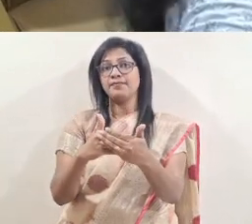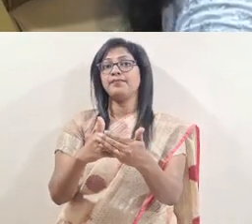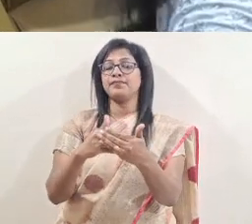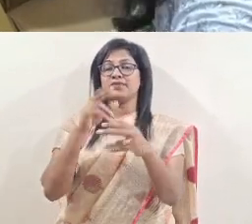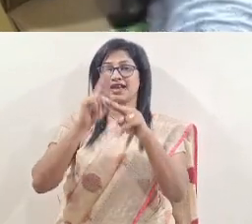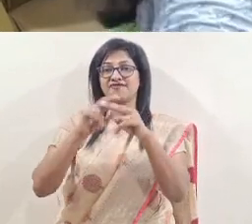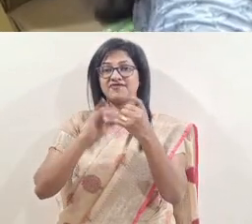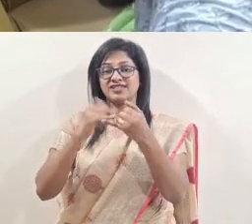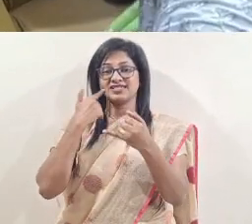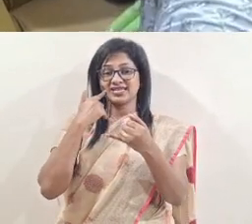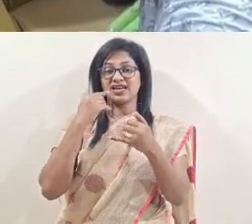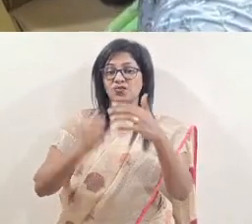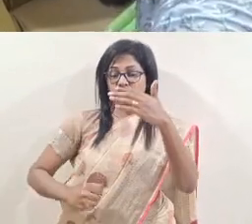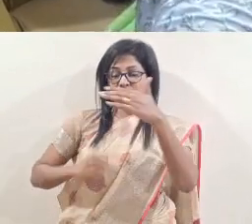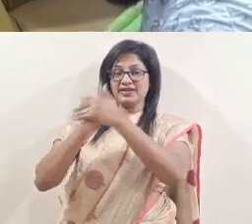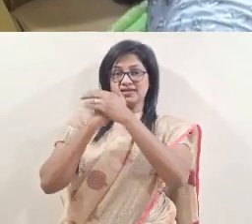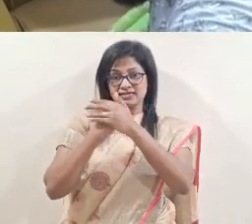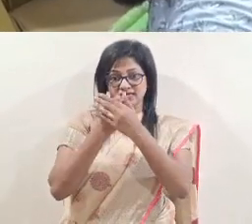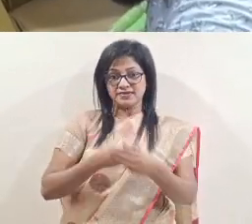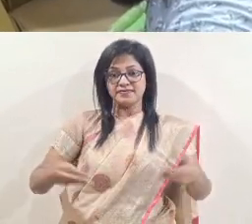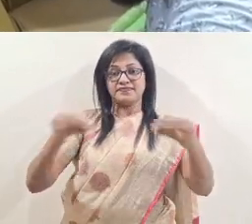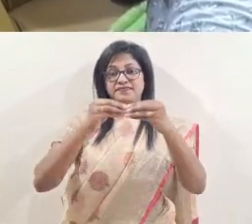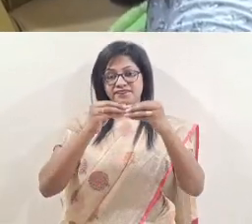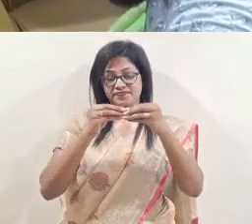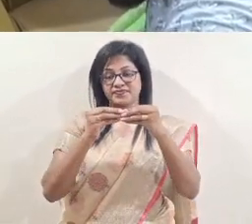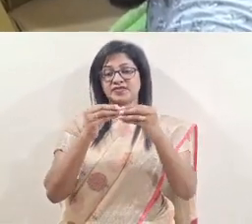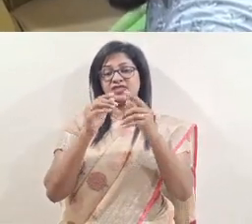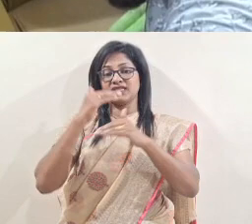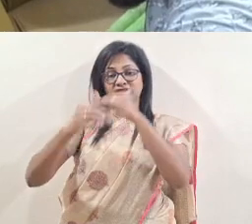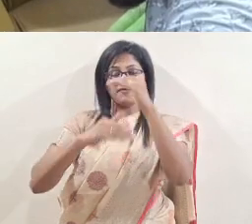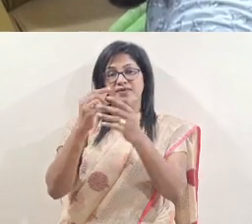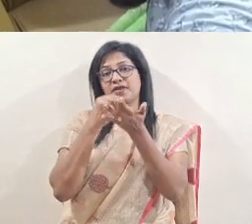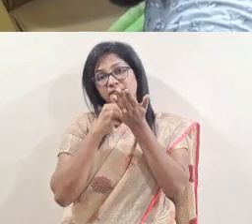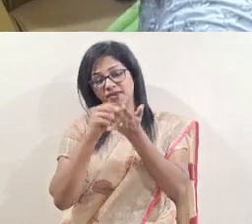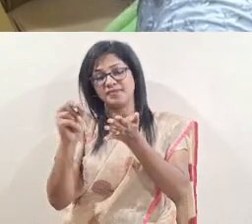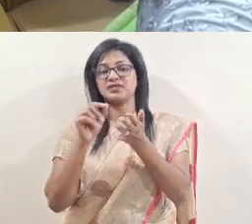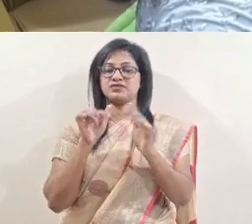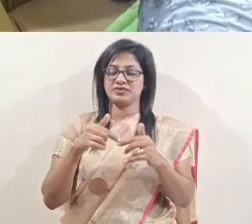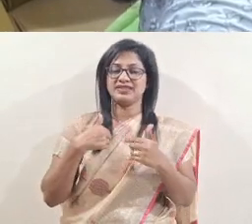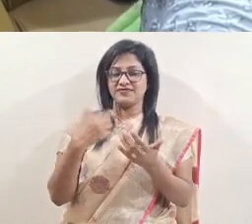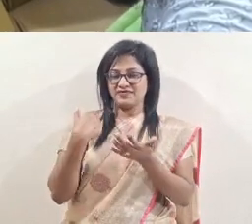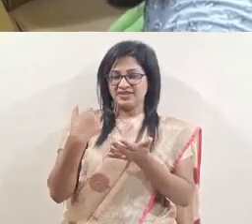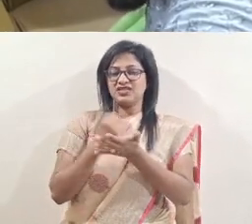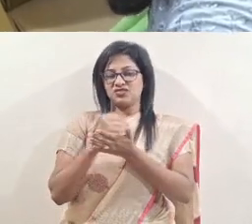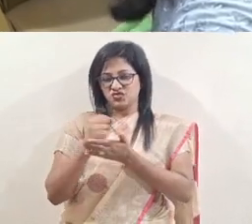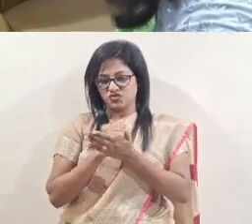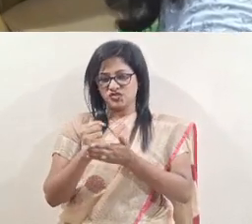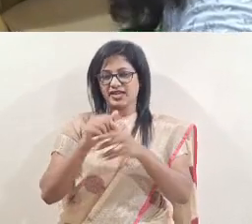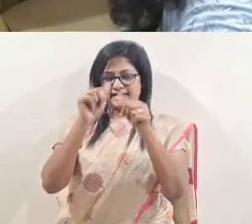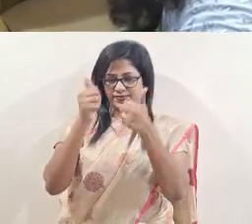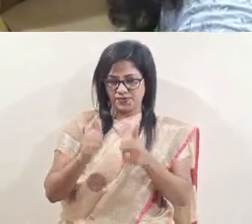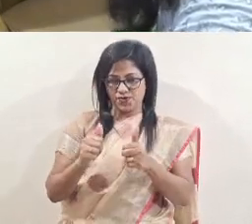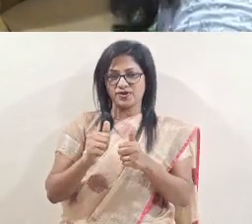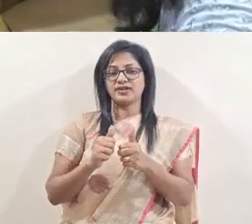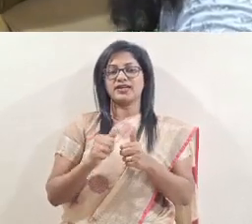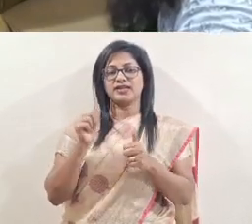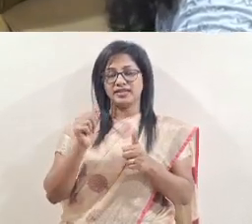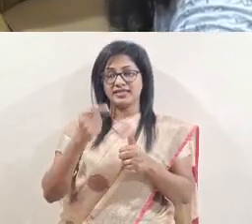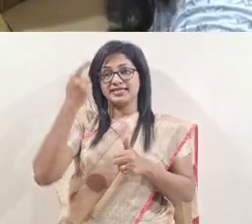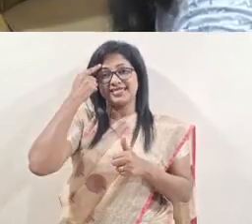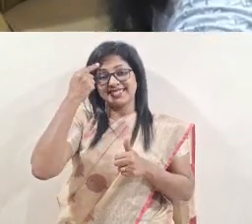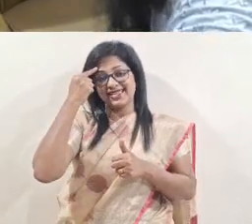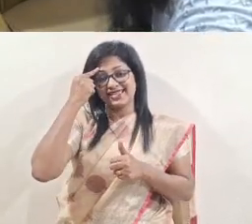what maximum extent the development can be permitted. So this is what we are trying to build up in a model, considering